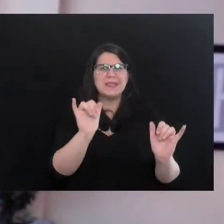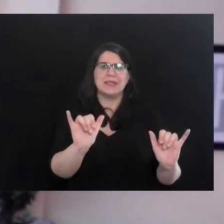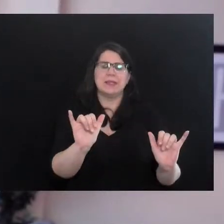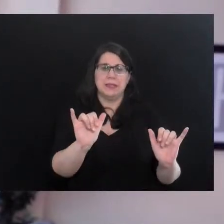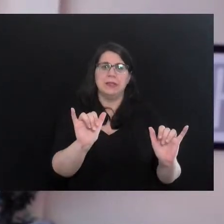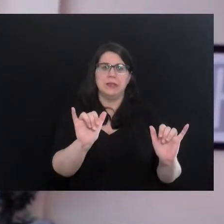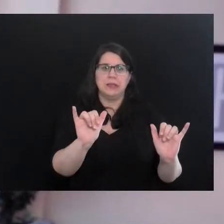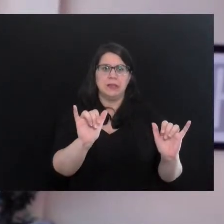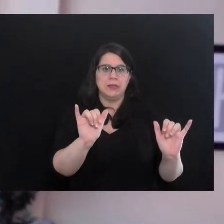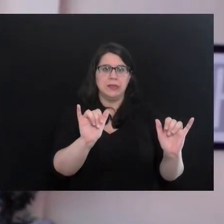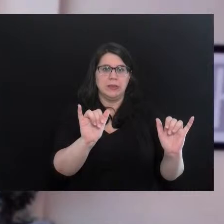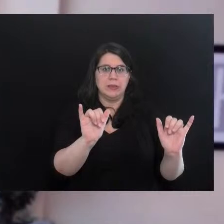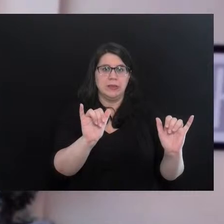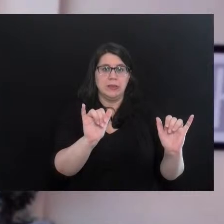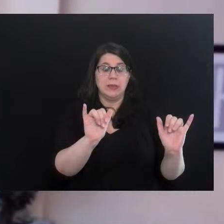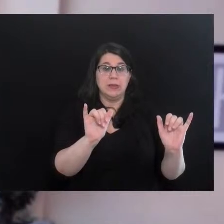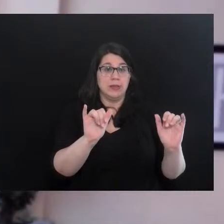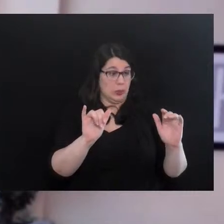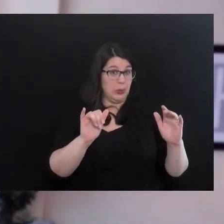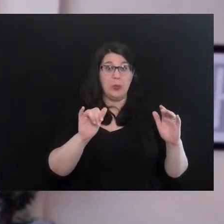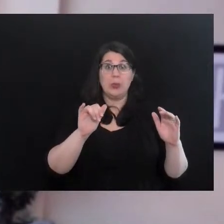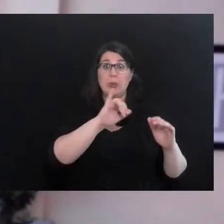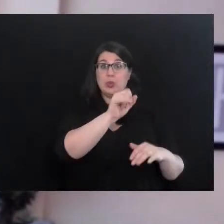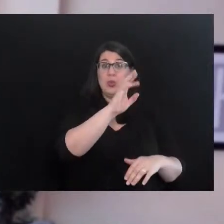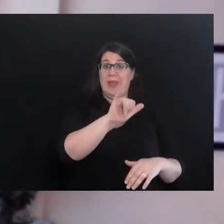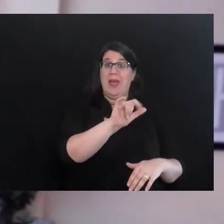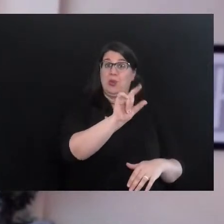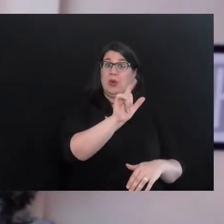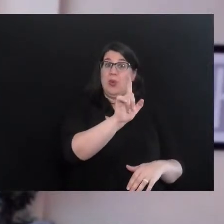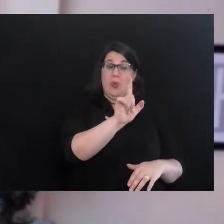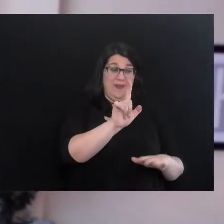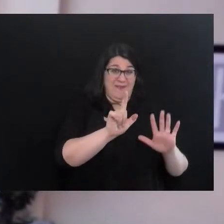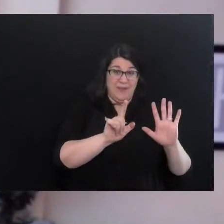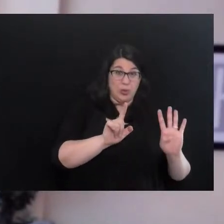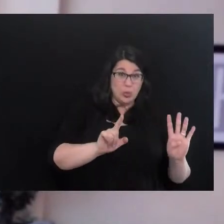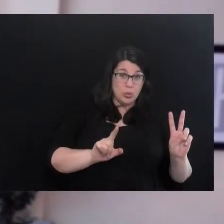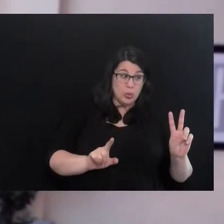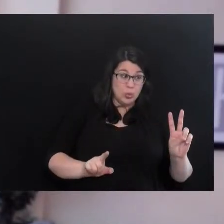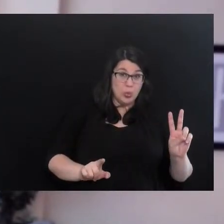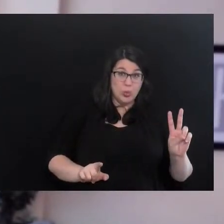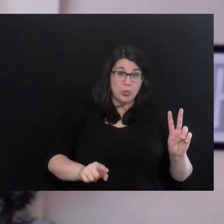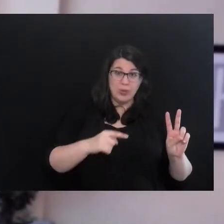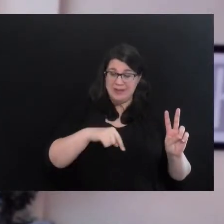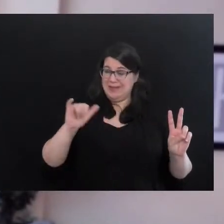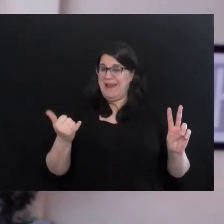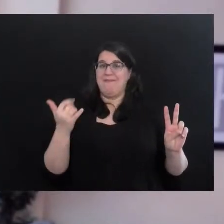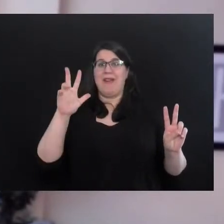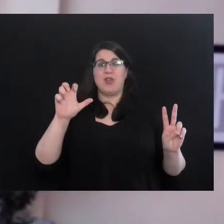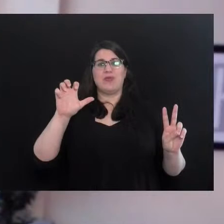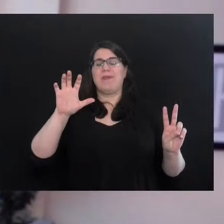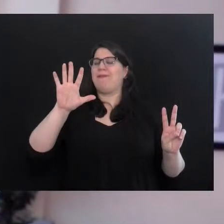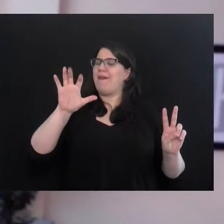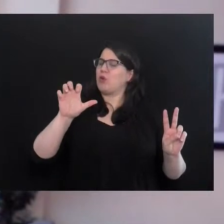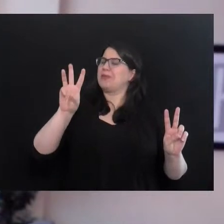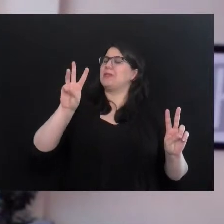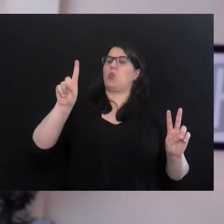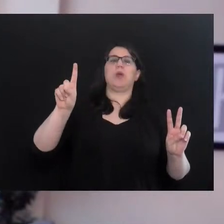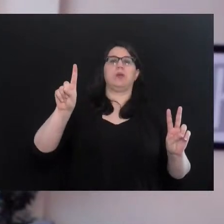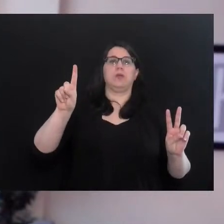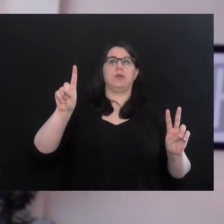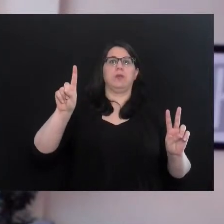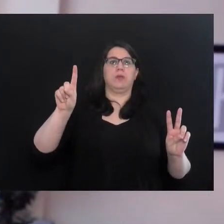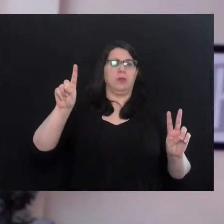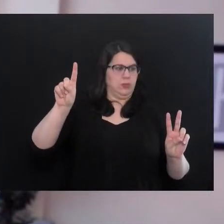July 2021, where we have 52, we now have 561 people left in hospital beds.